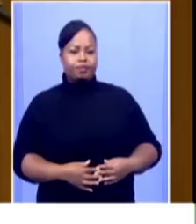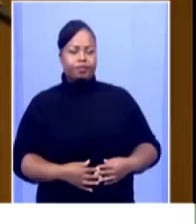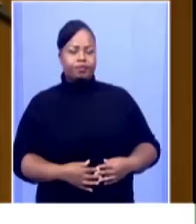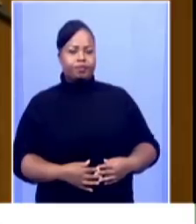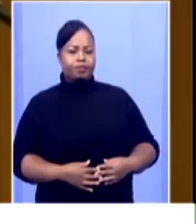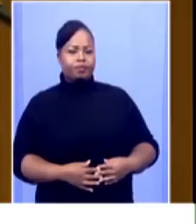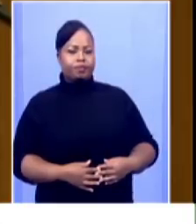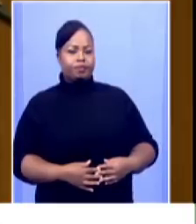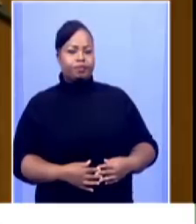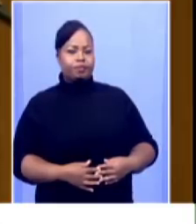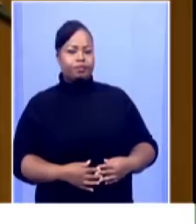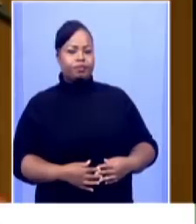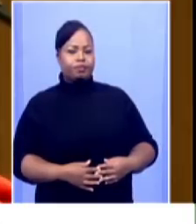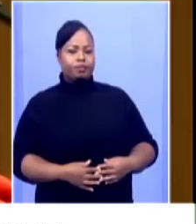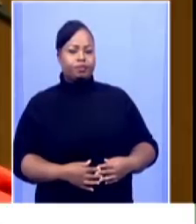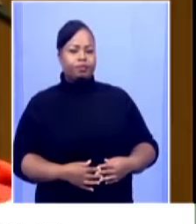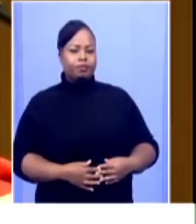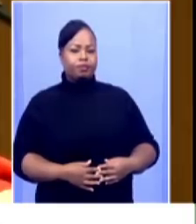that leaves us,